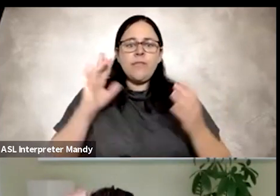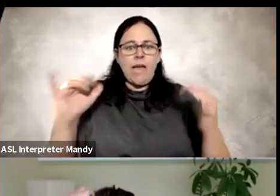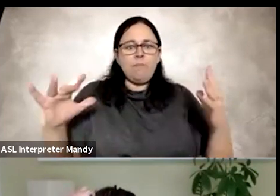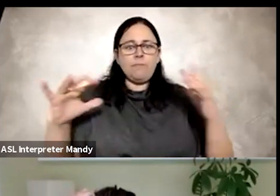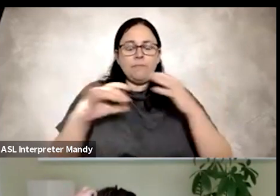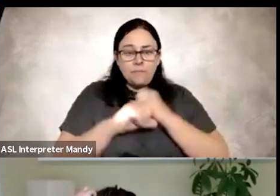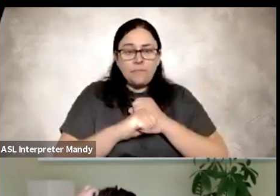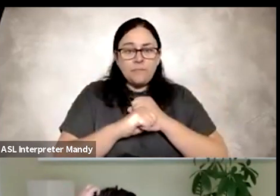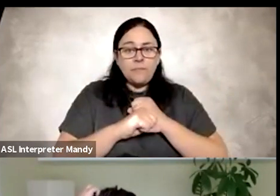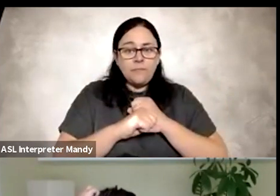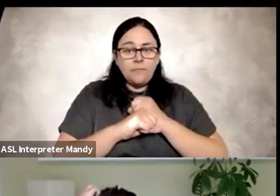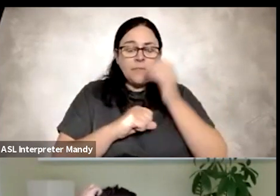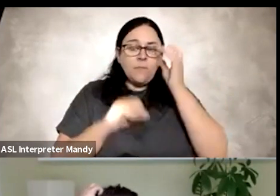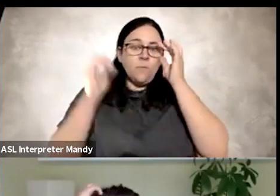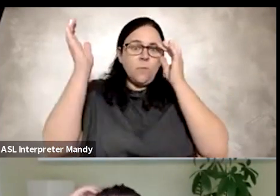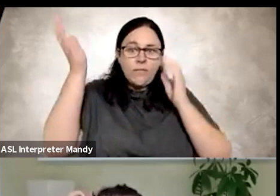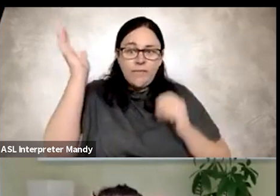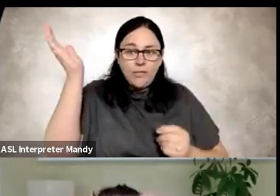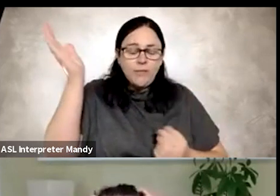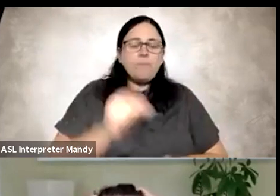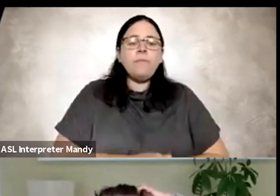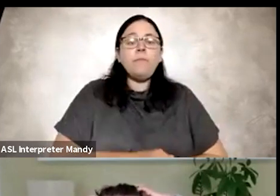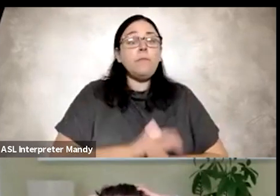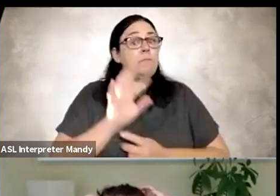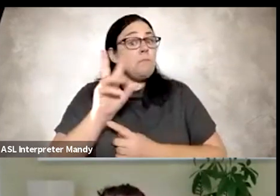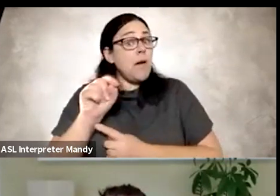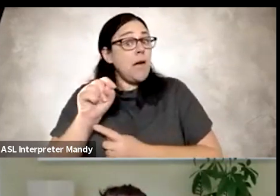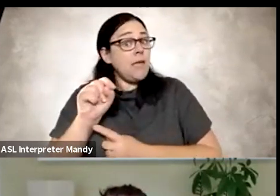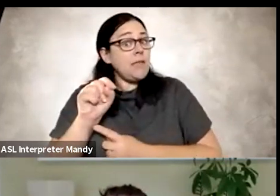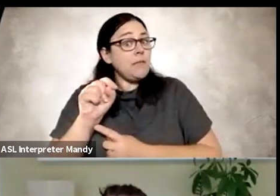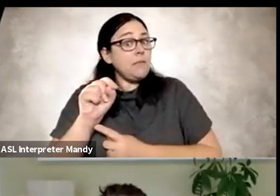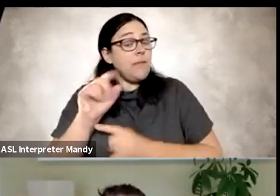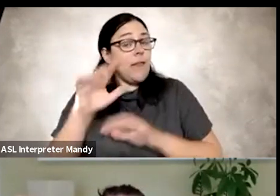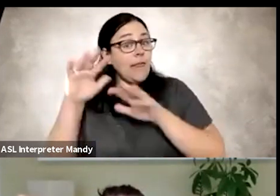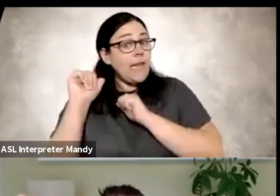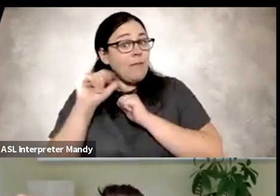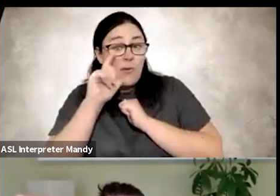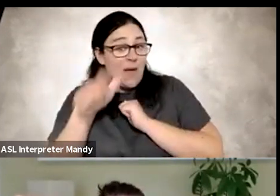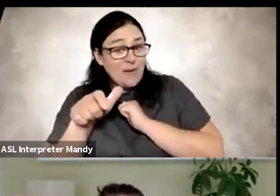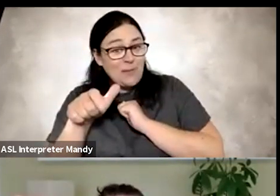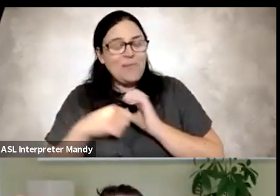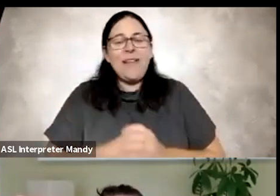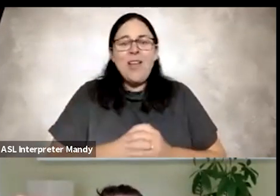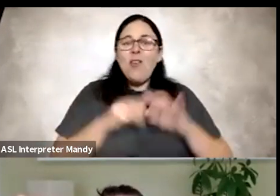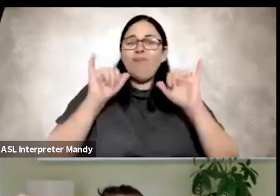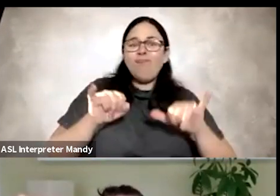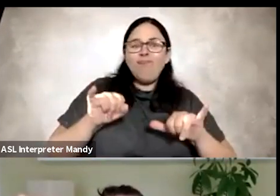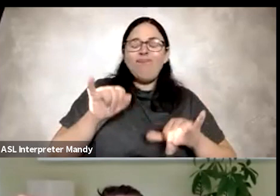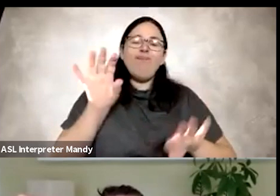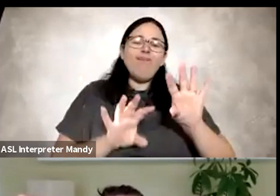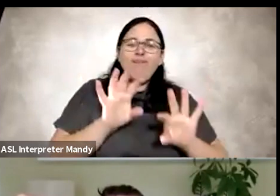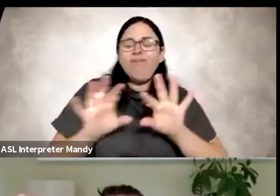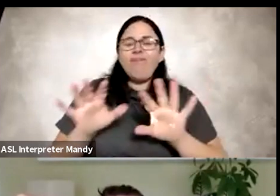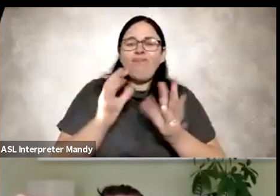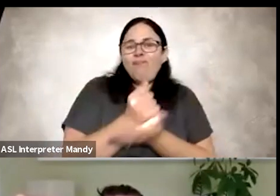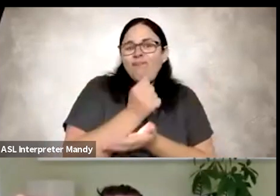That kind of concludes our presentation for today, but you don't have to leave. You can hang out for a while, which is always kind of